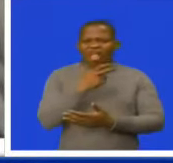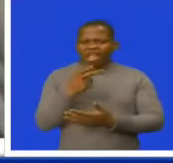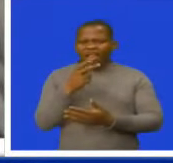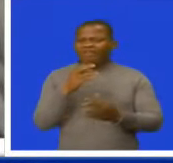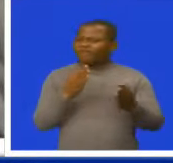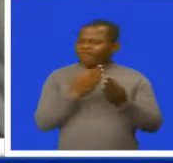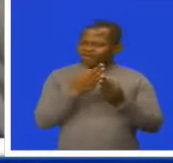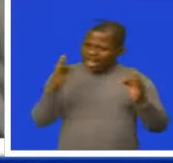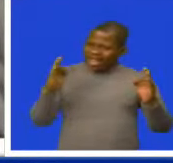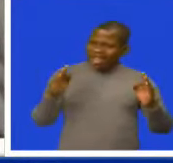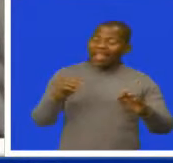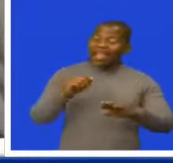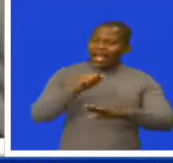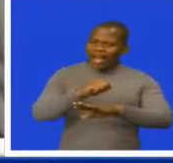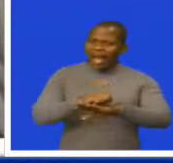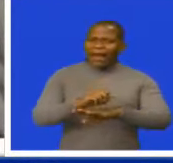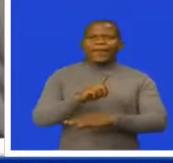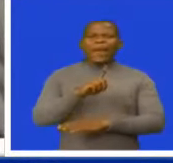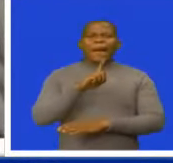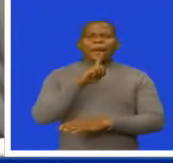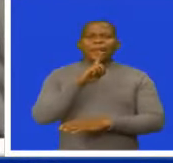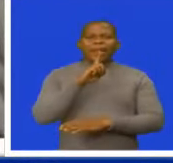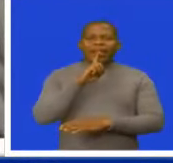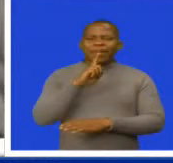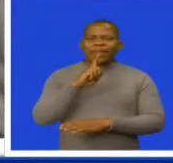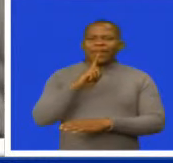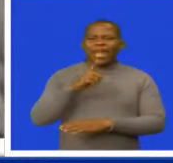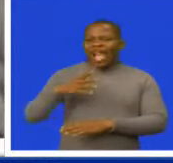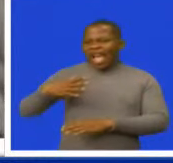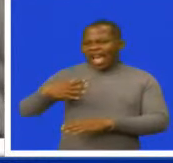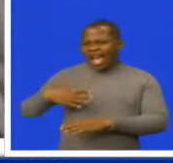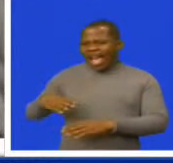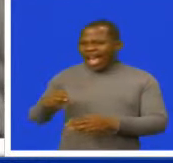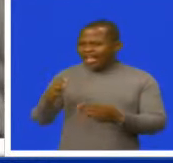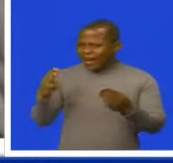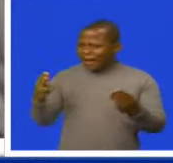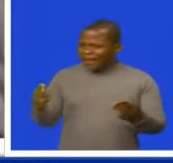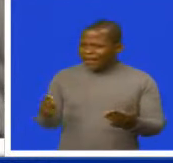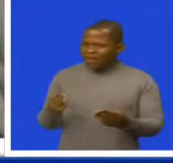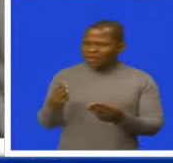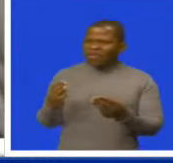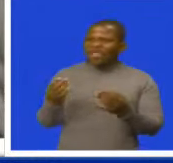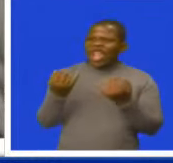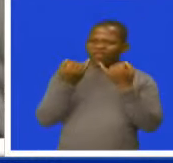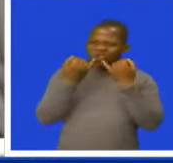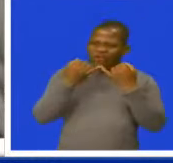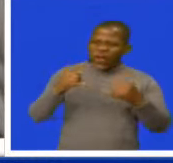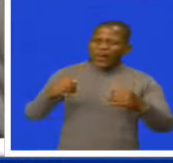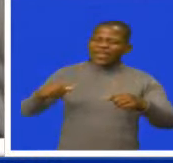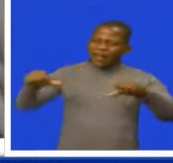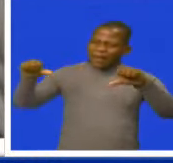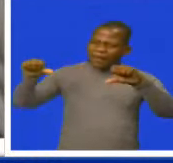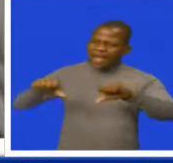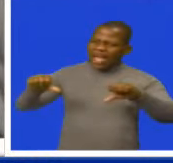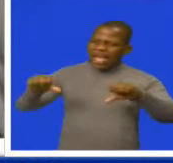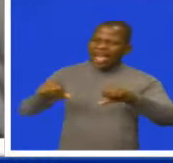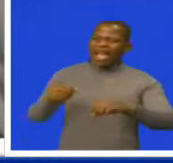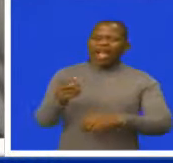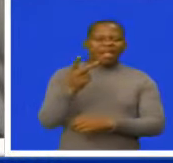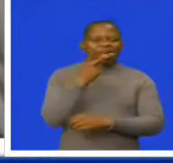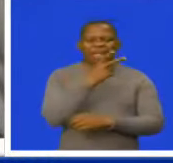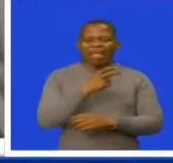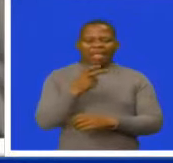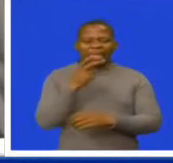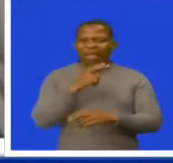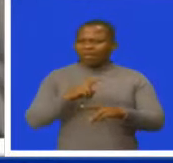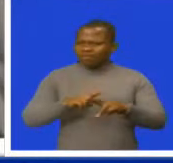nami ngikhone kutivikela le mithetho ke lesiphishane ke ngayo kulamala yekuvala tona leto tikhala leto